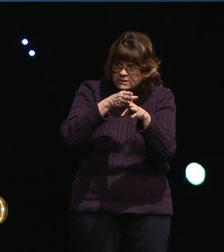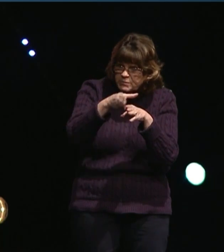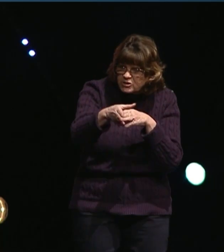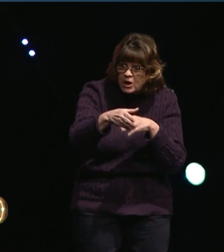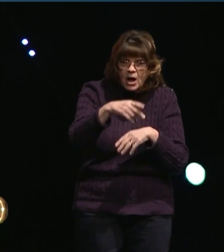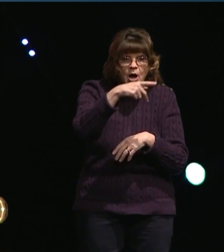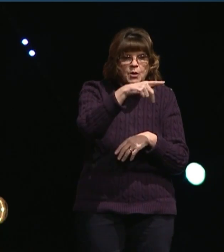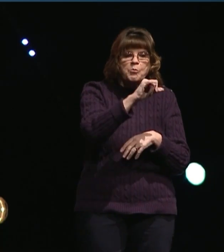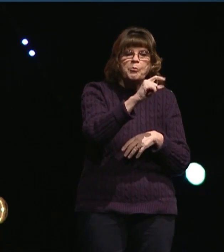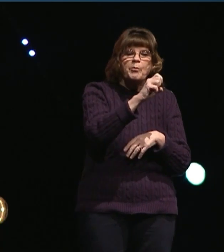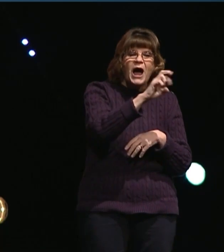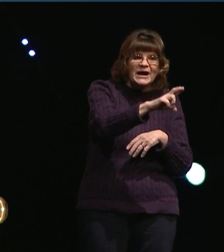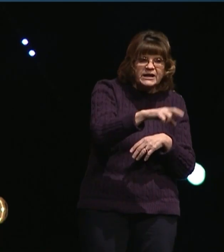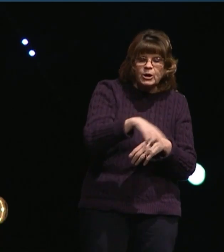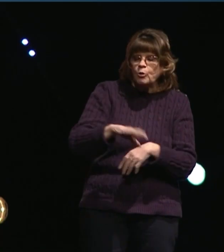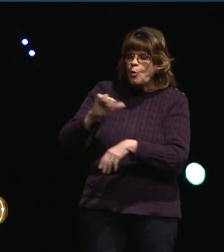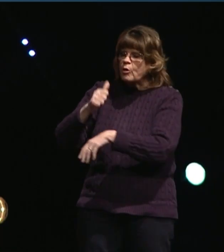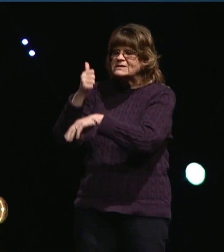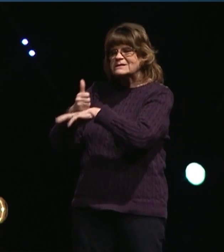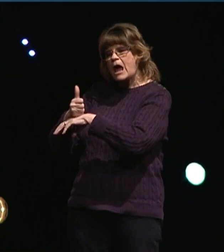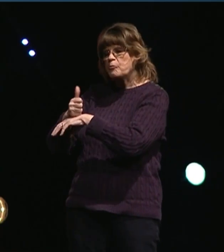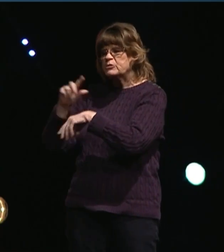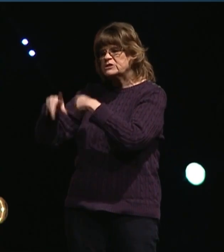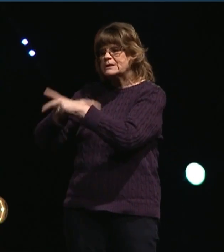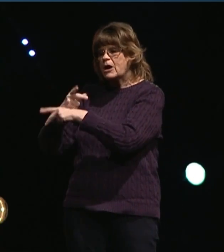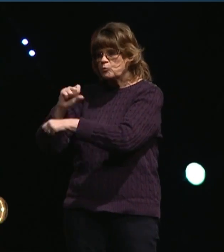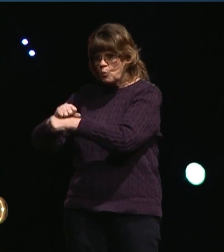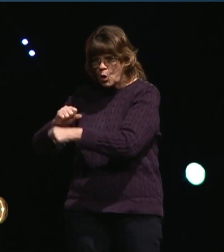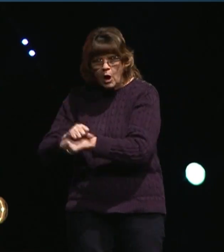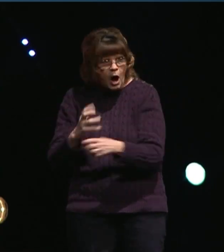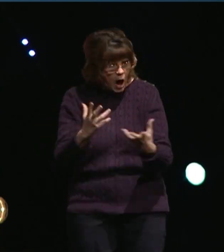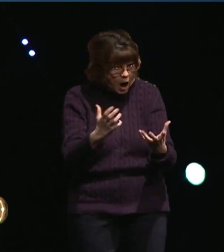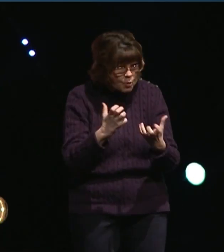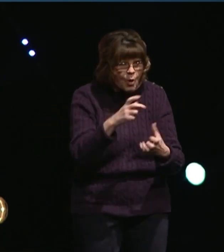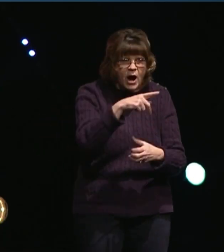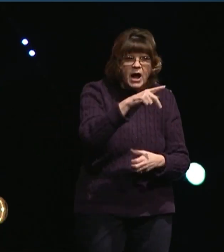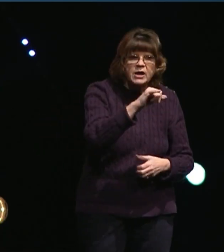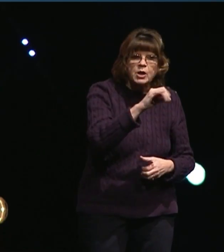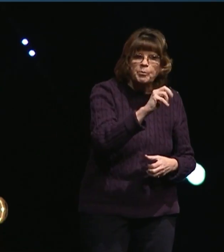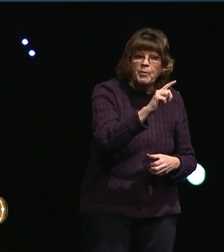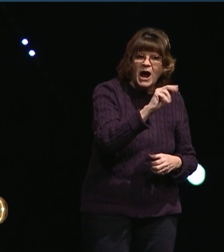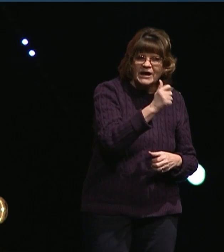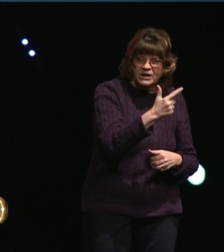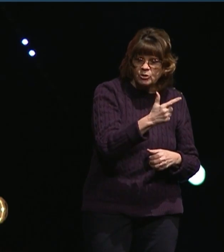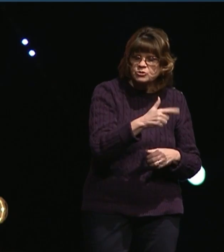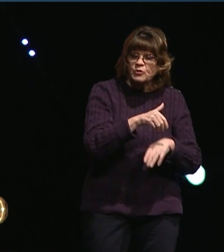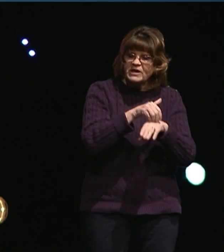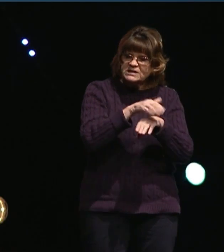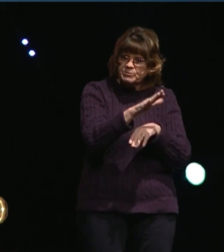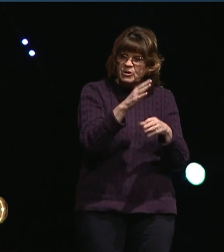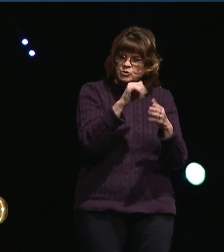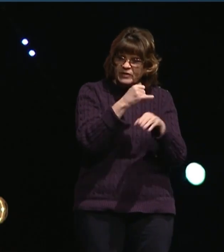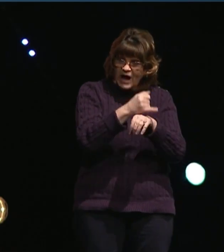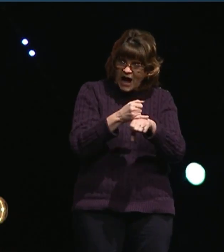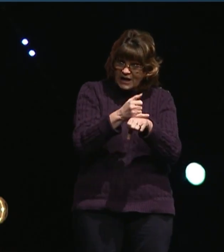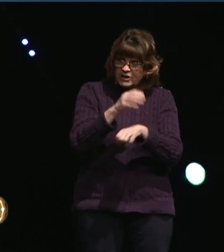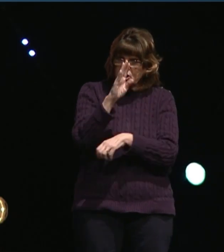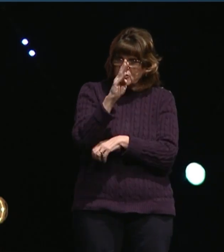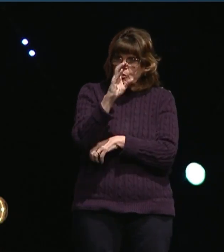pioneering or establish a type of work, and I said, well, give me the pioneering. So they sent me to the island of Bohol.